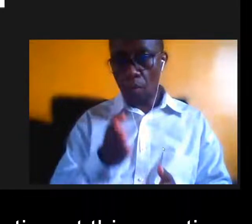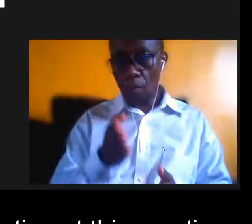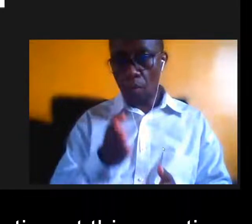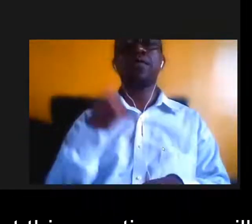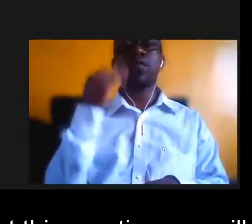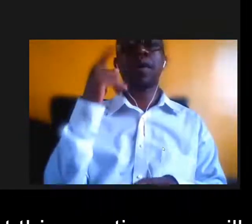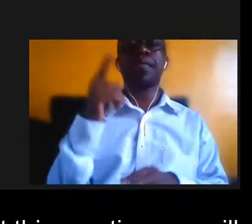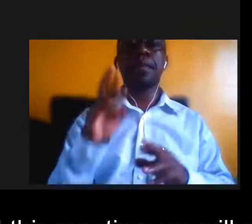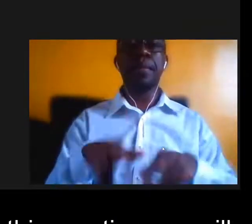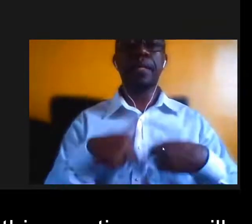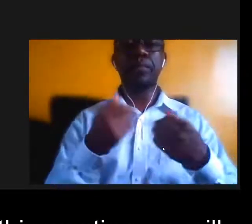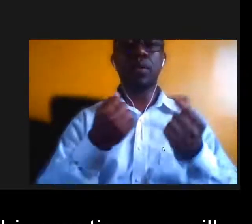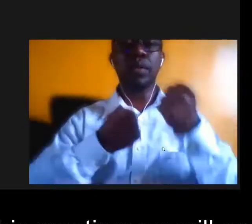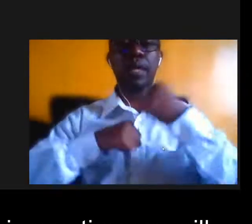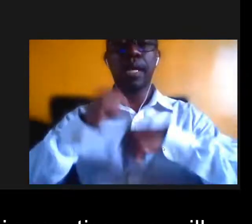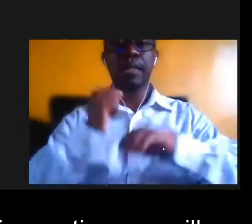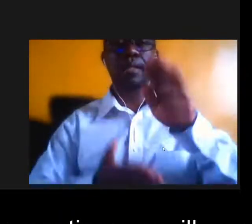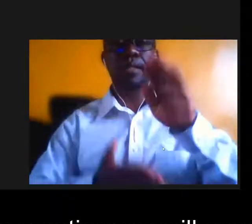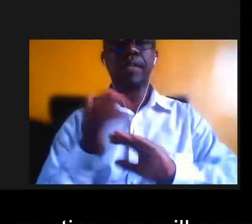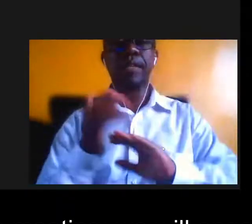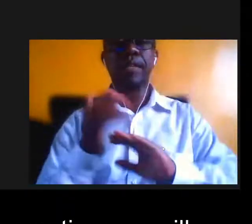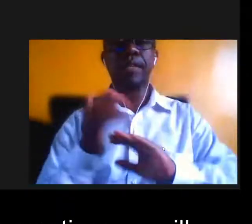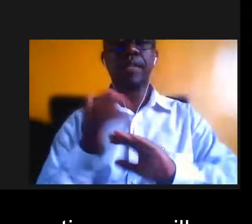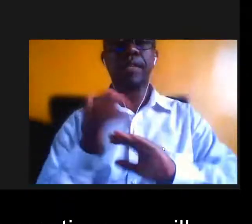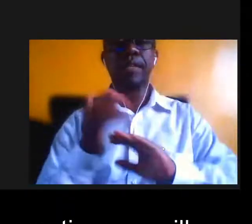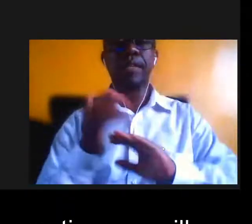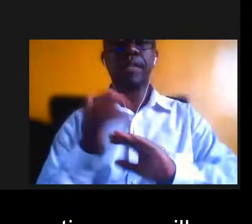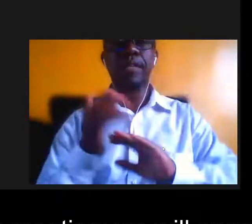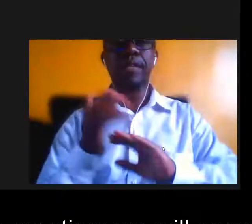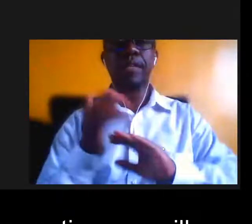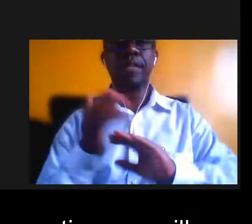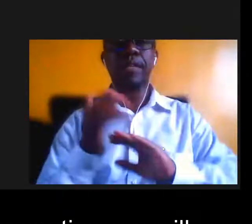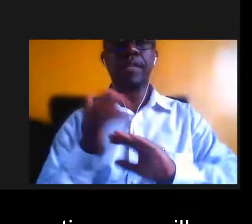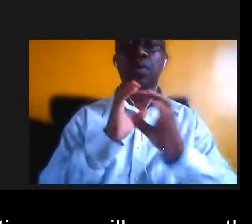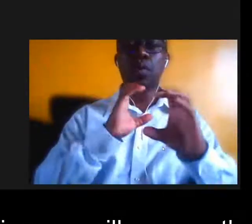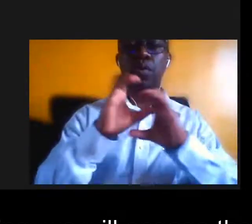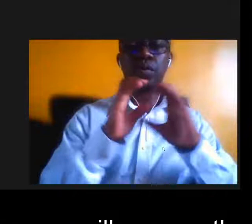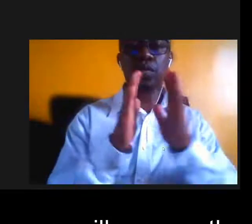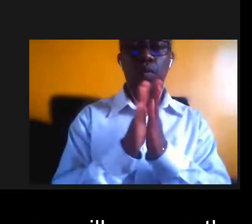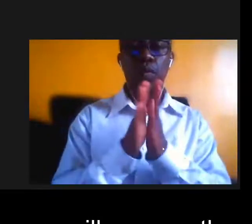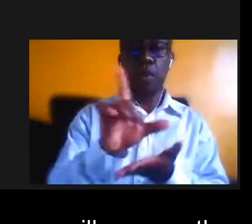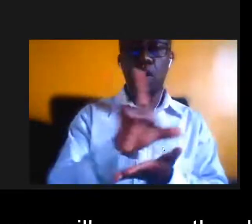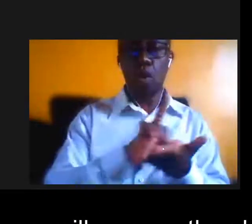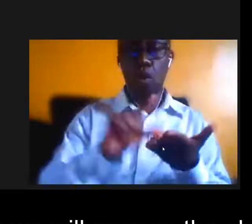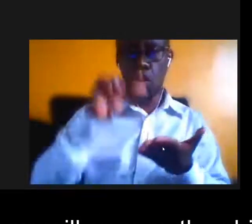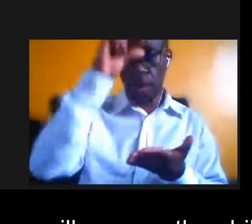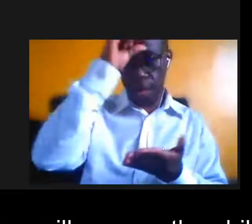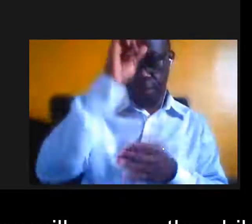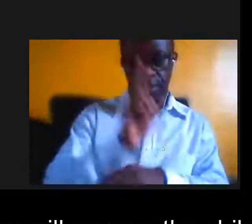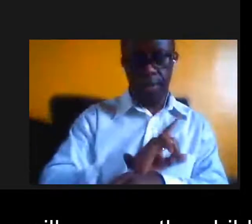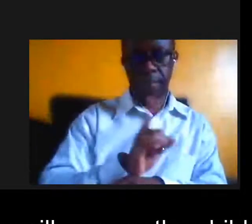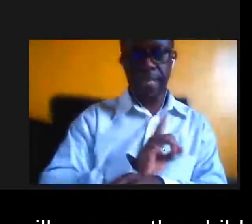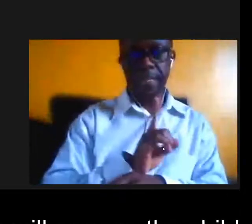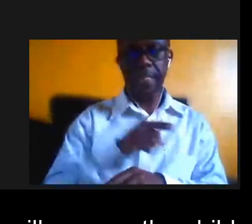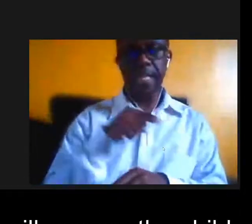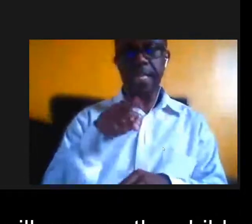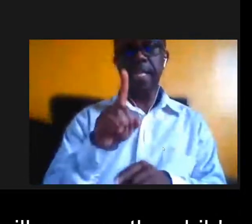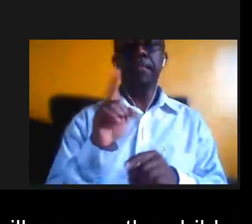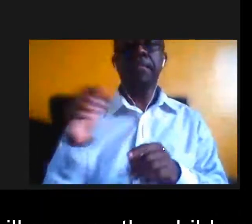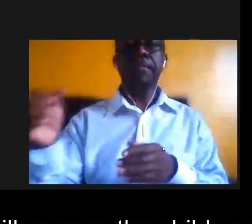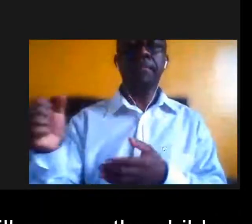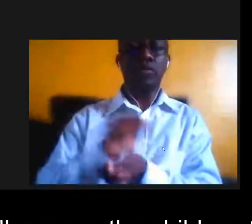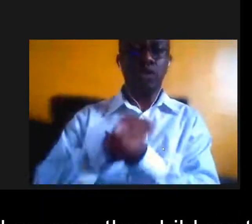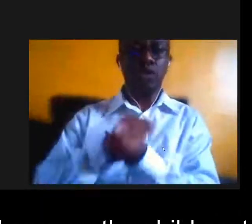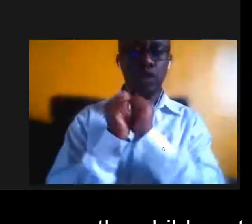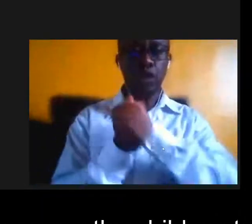that with a lot of conversations with Ministry of Local Government, that they were then placed as essential staff.